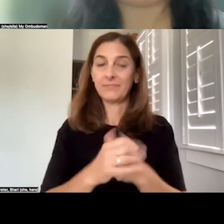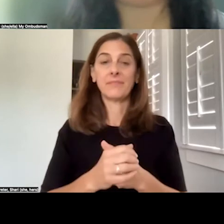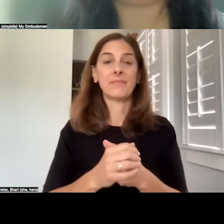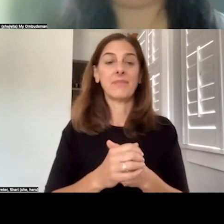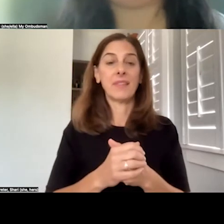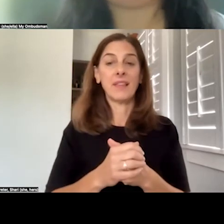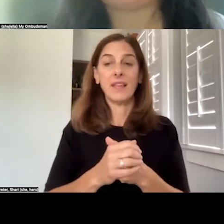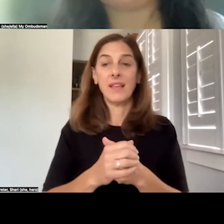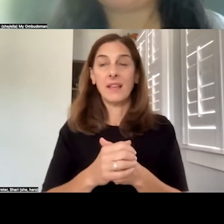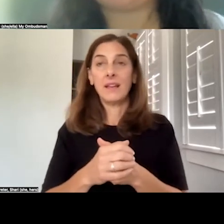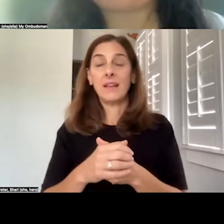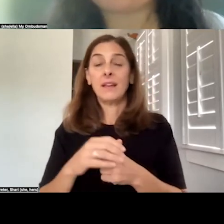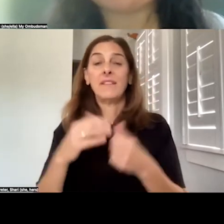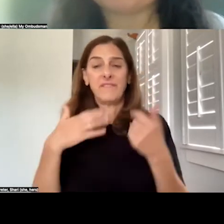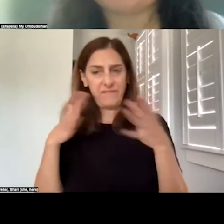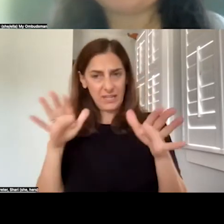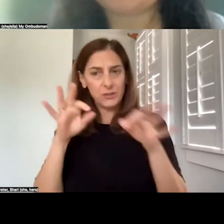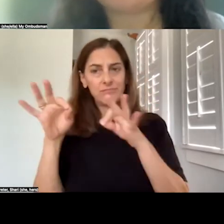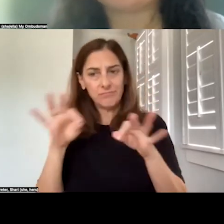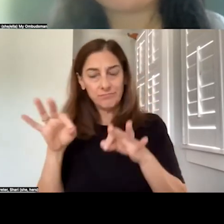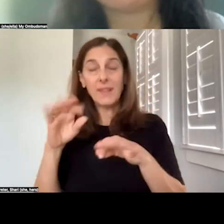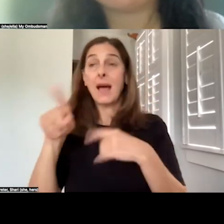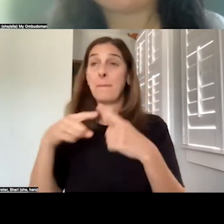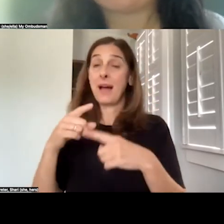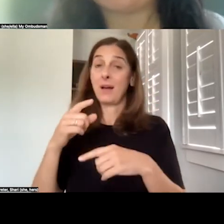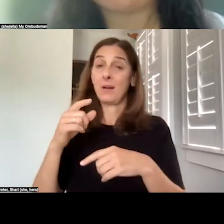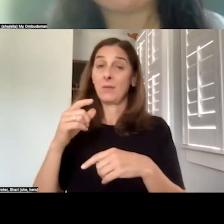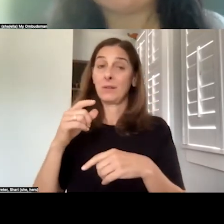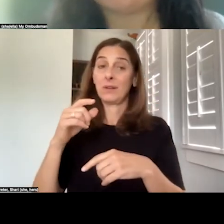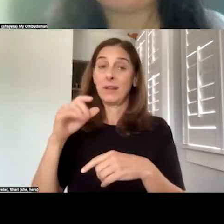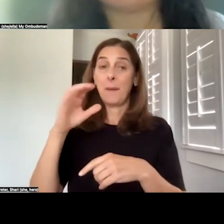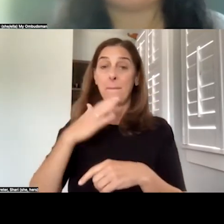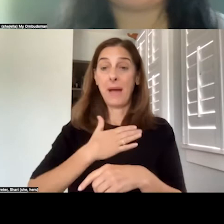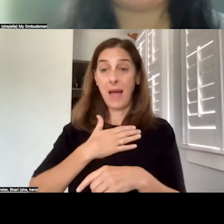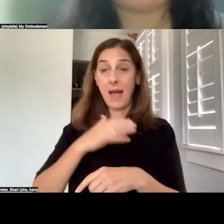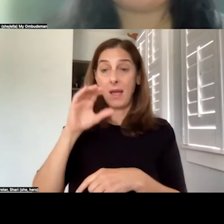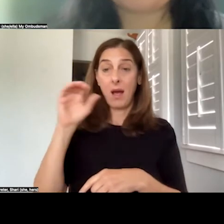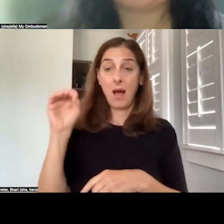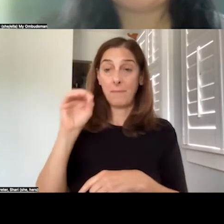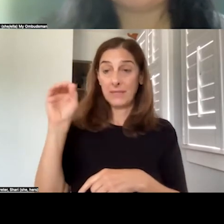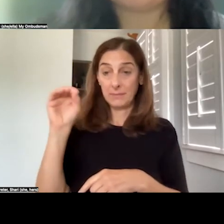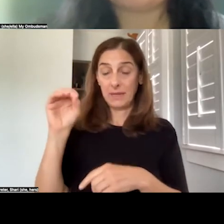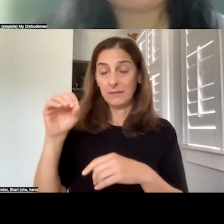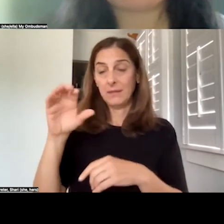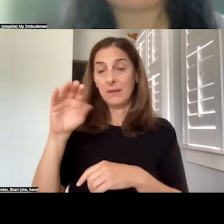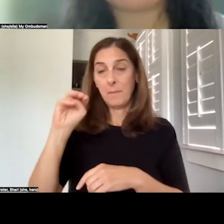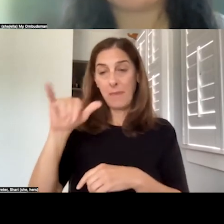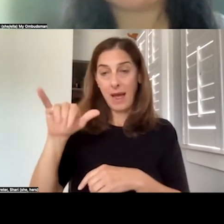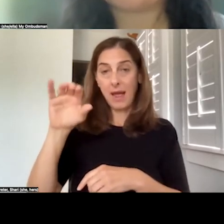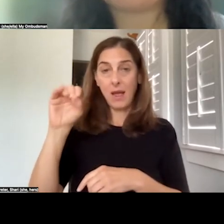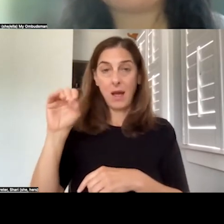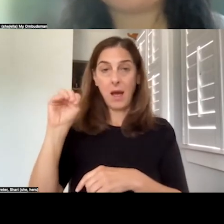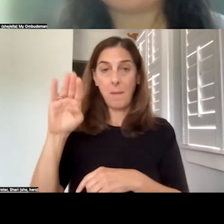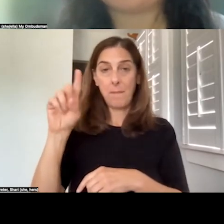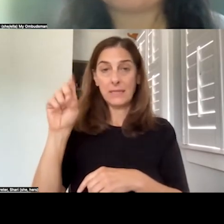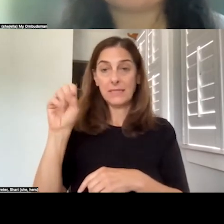about my ombudsman and what we do, and I wanted to show you also the process of how we work so